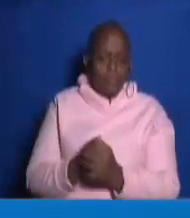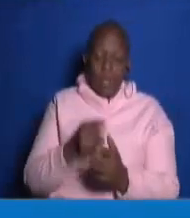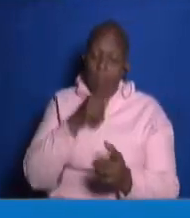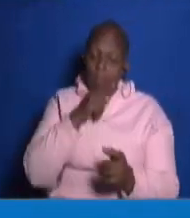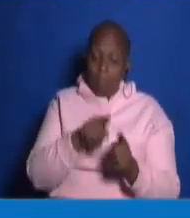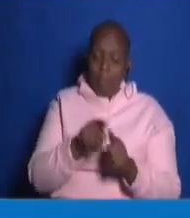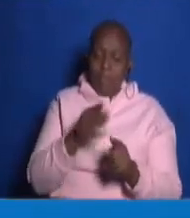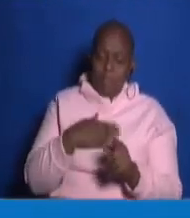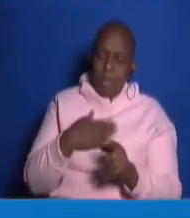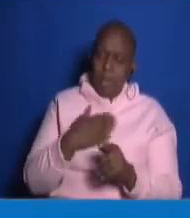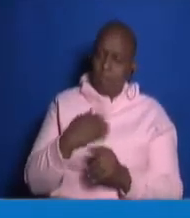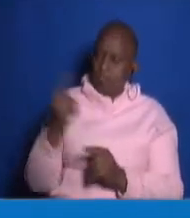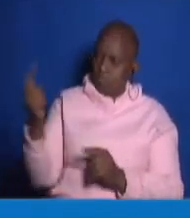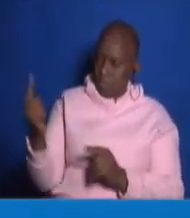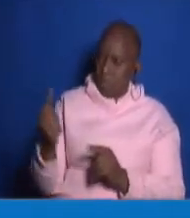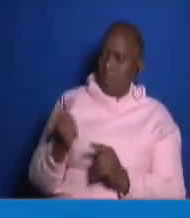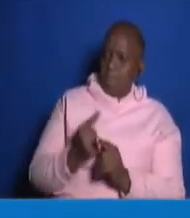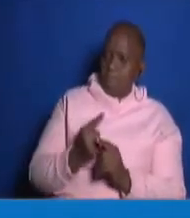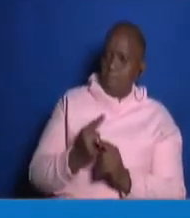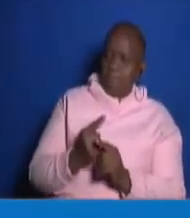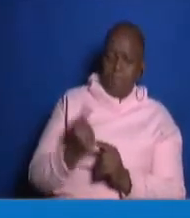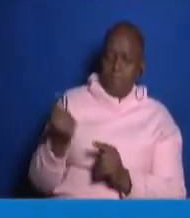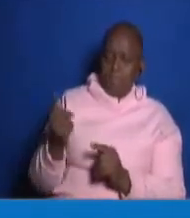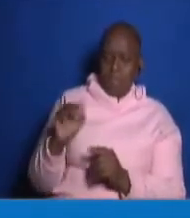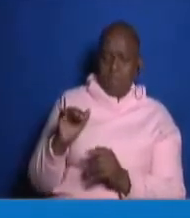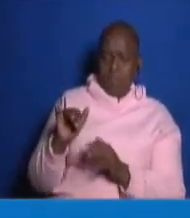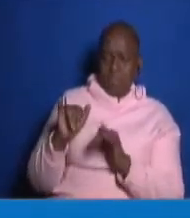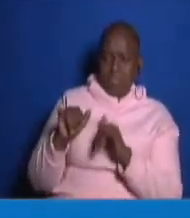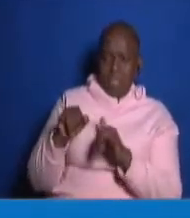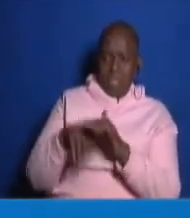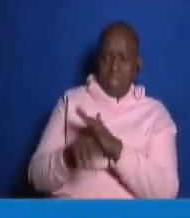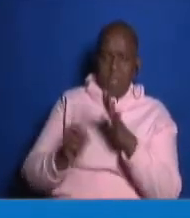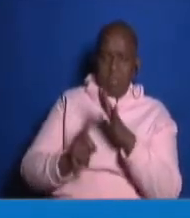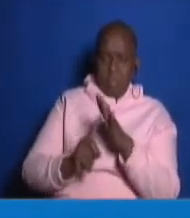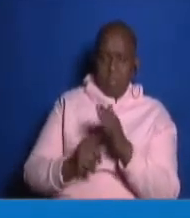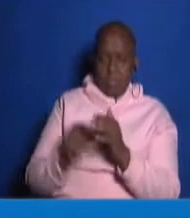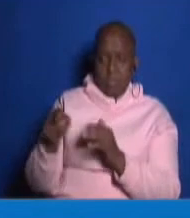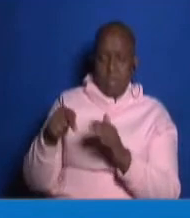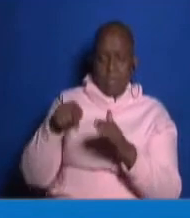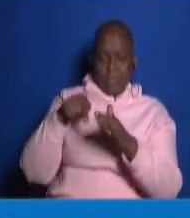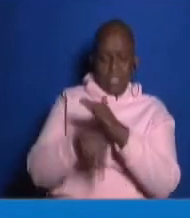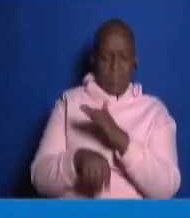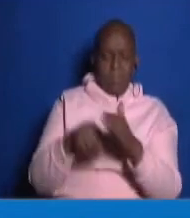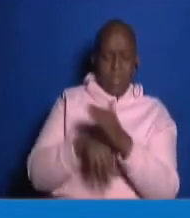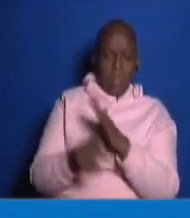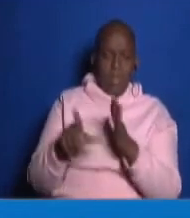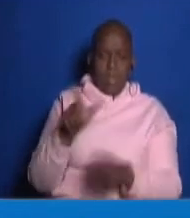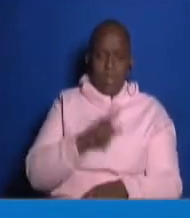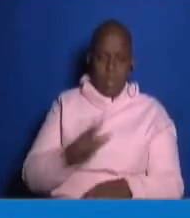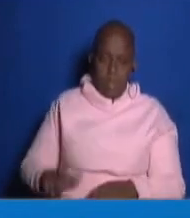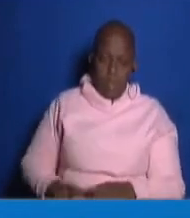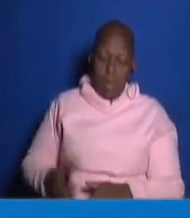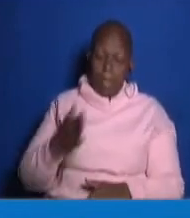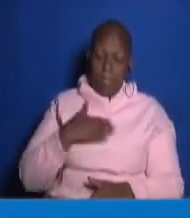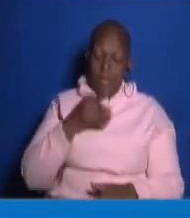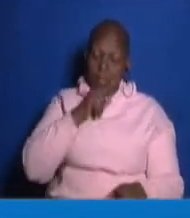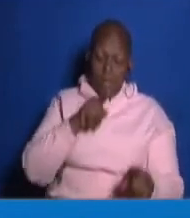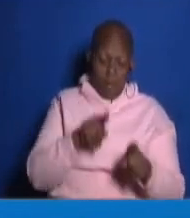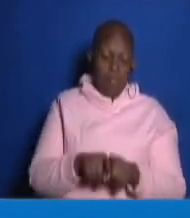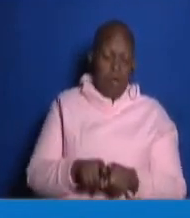My brother William shows up, and he's been in ministry a long time. He's very deep in the Lord. My